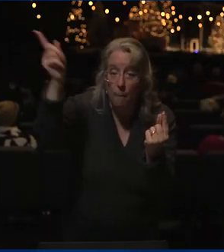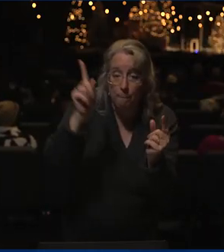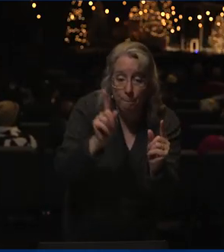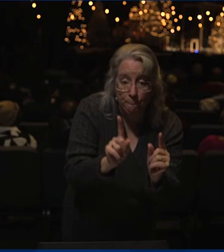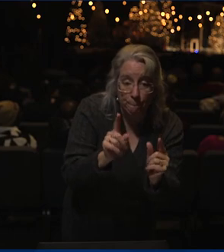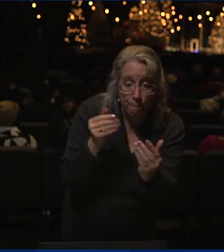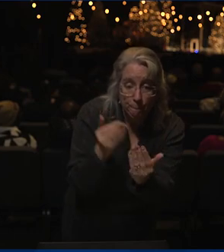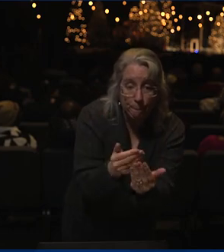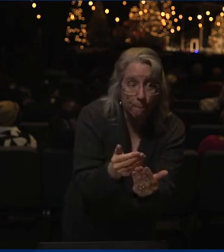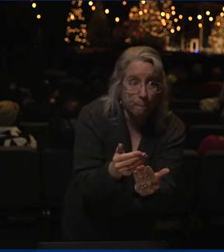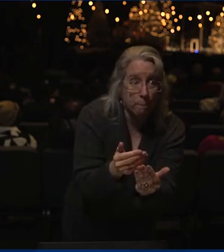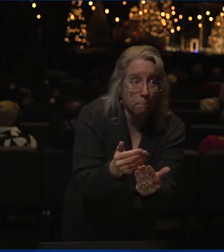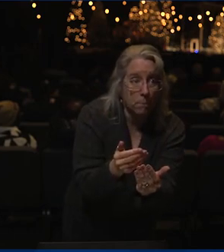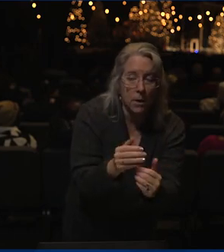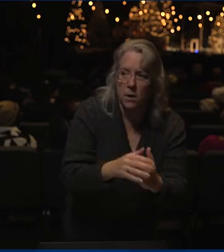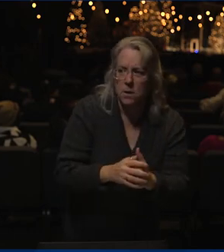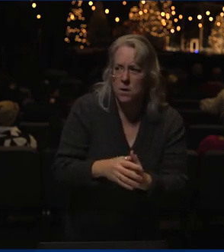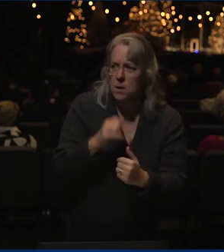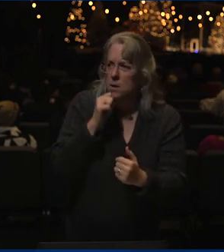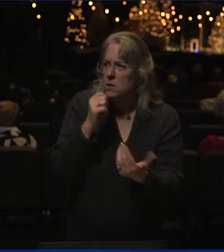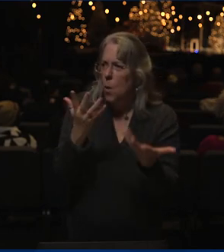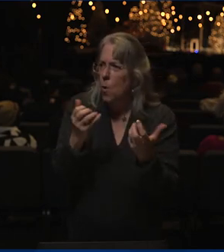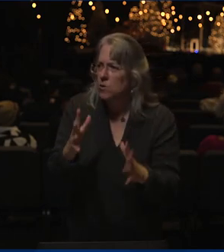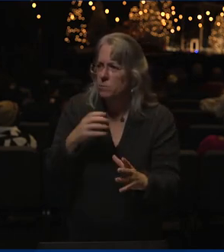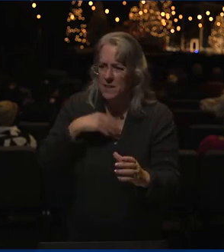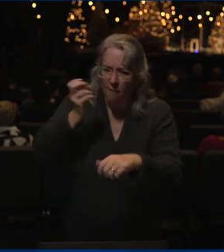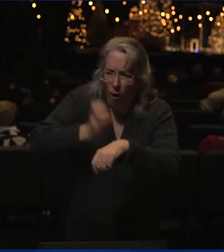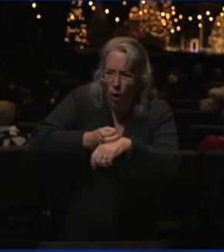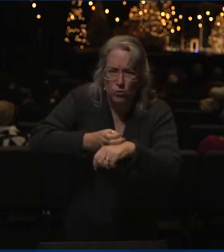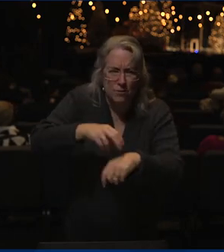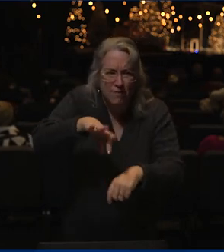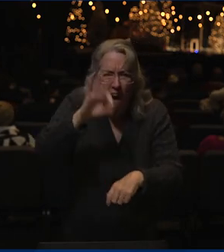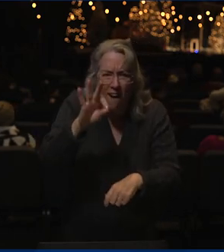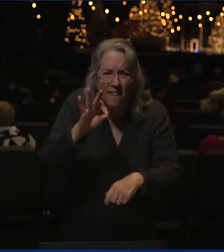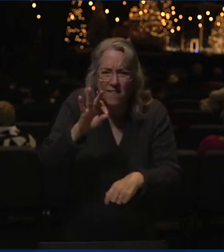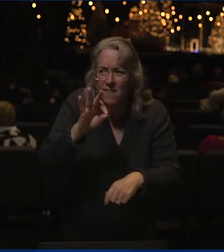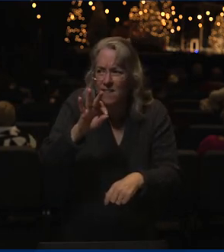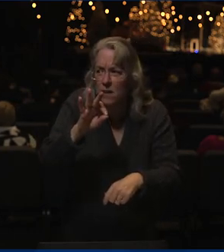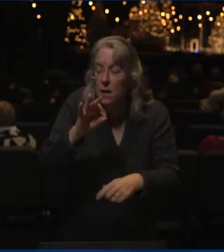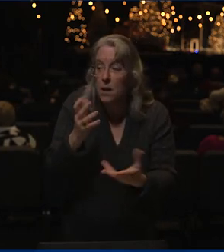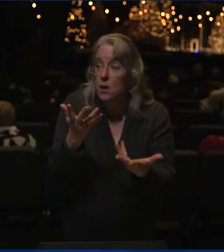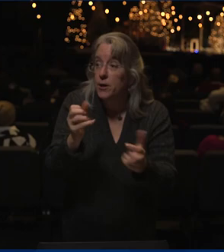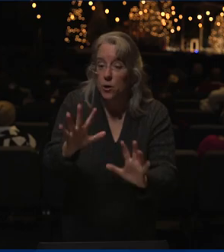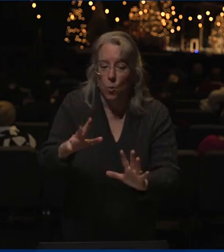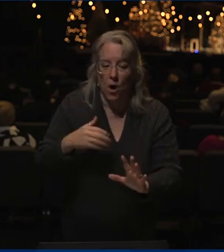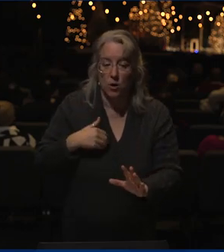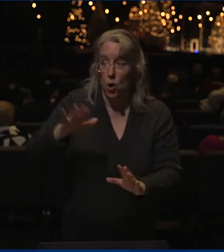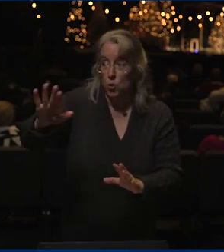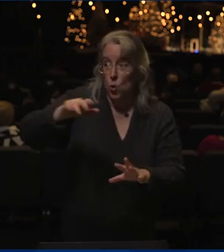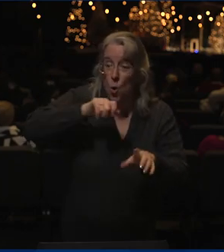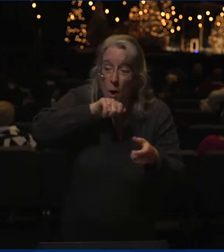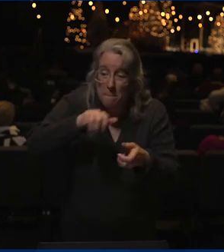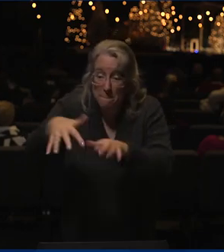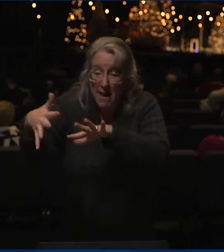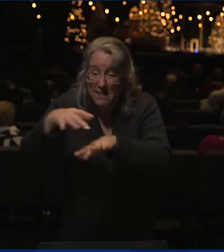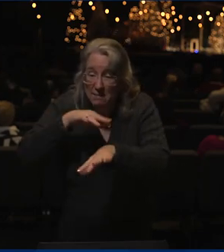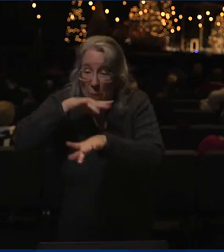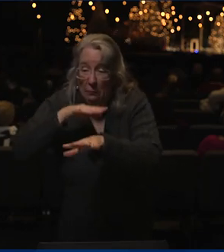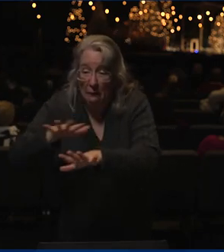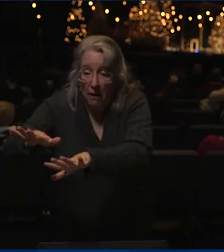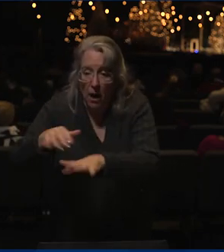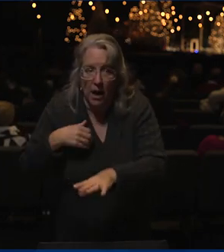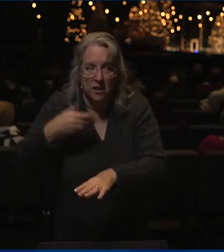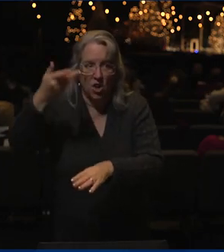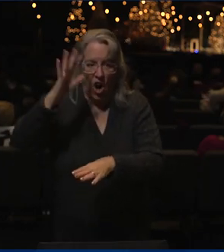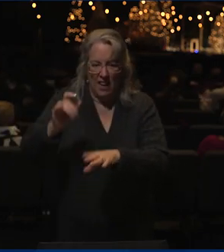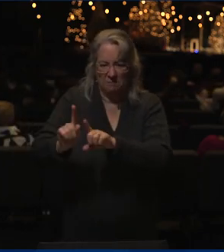hard to find. He did not want to have to stay away from your mess. Do you know that God is comfortable in